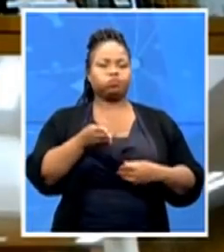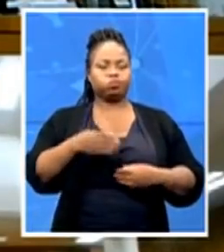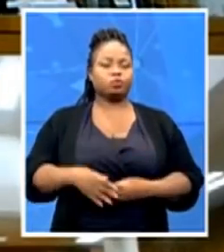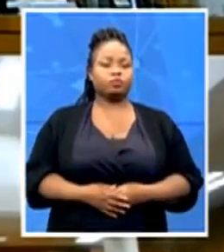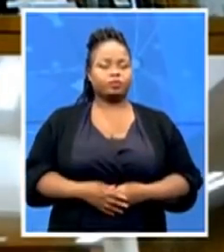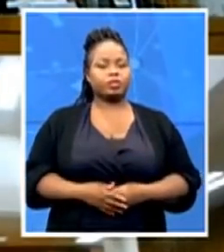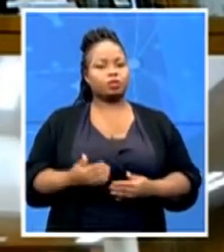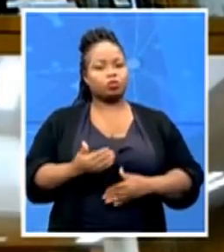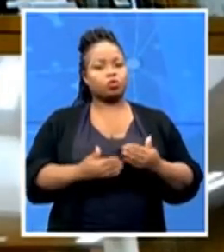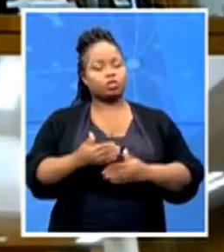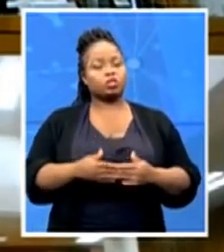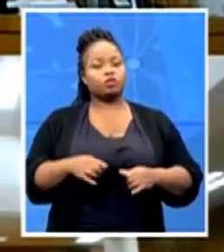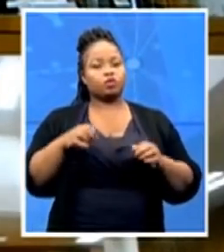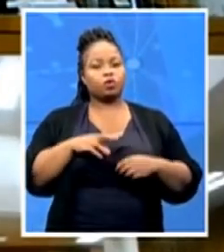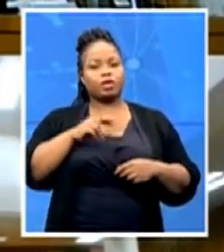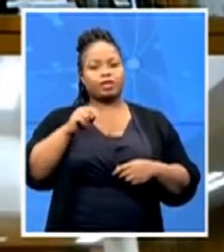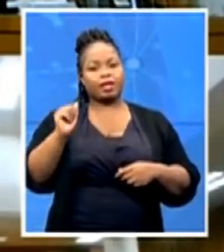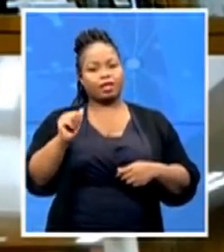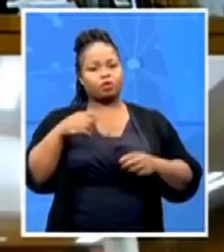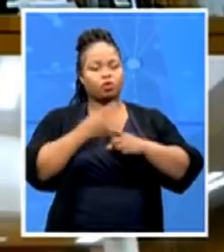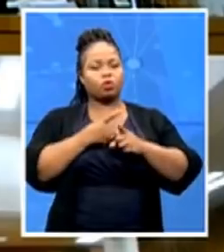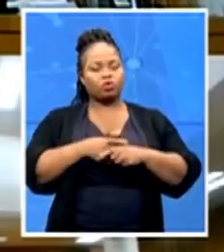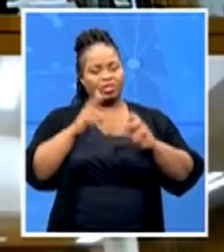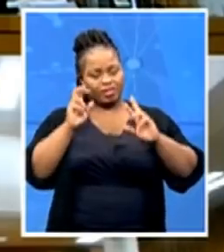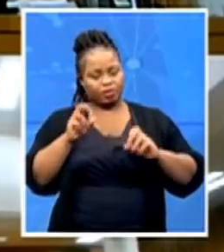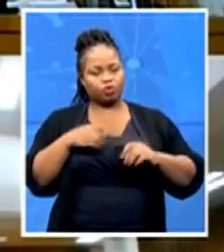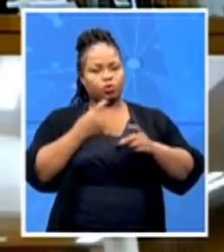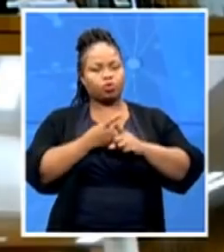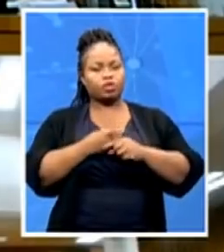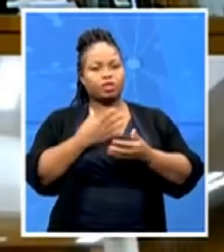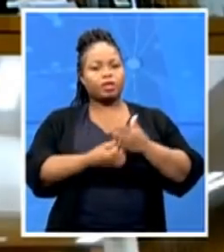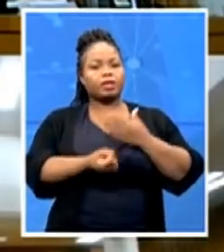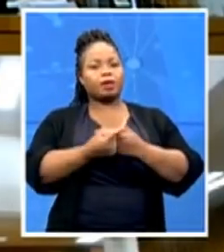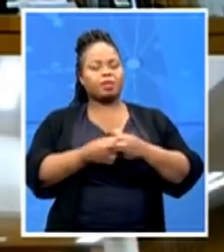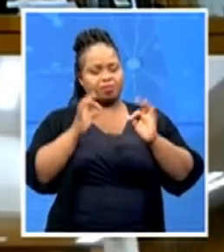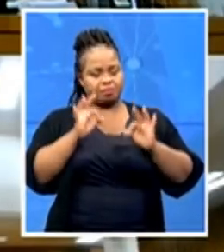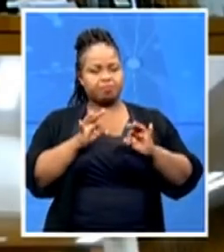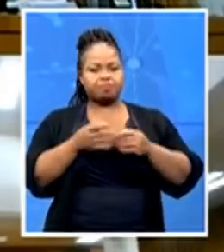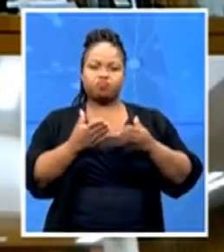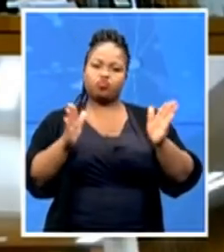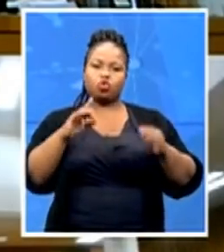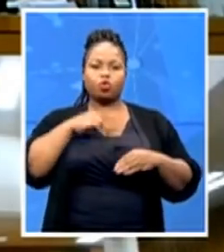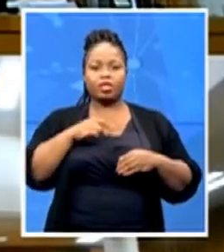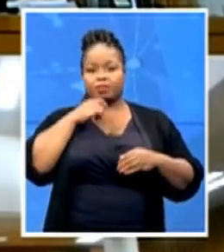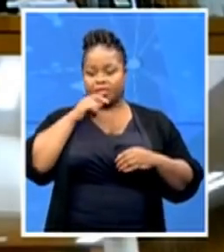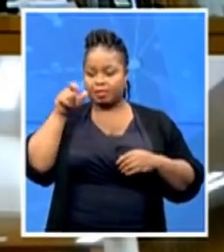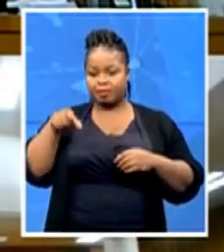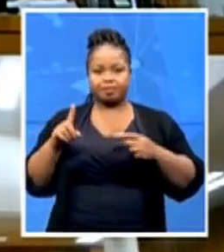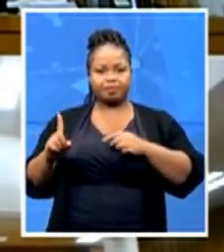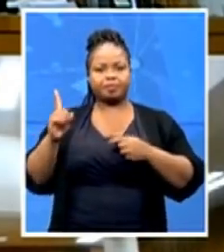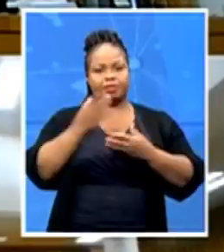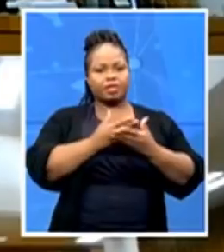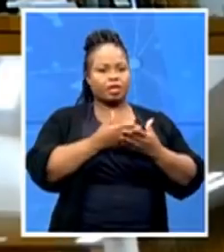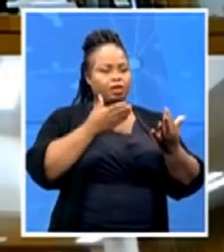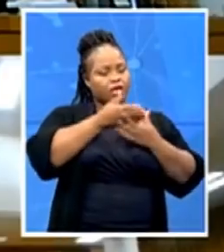impeachment matters will invariably be conducted in an open manner, the office bearer will be entitled to access those reports. And